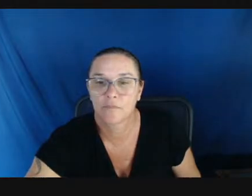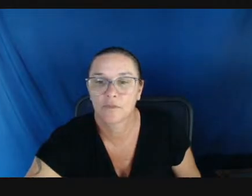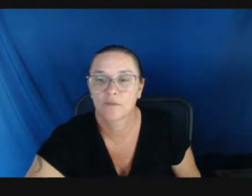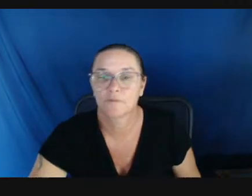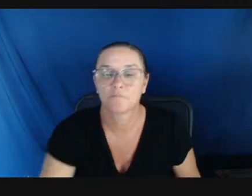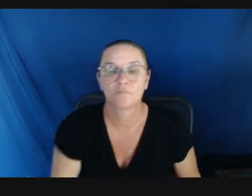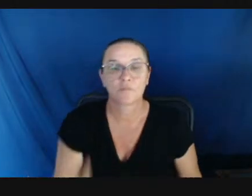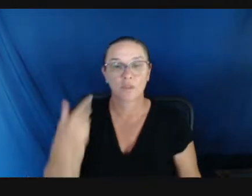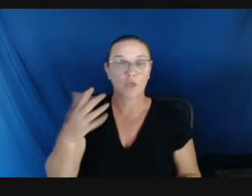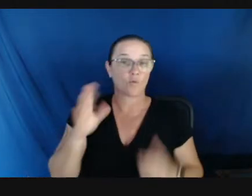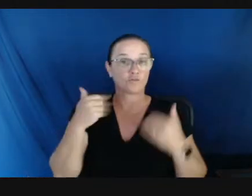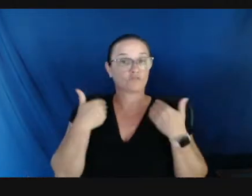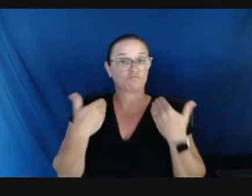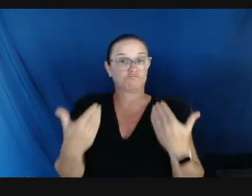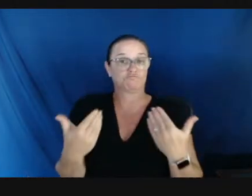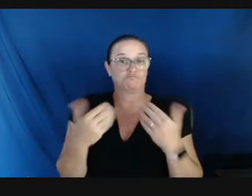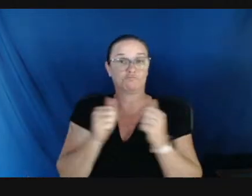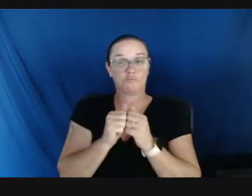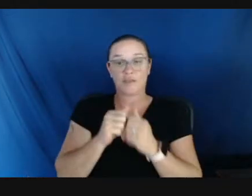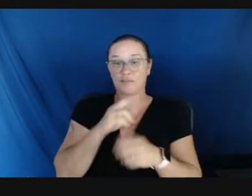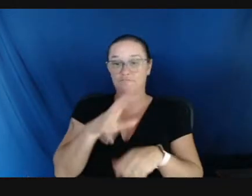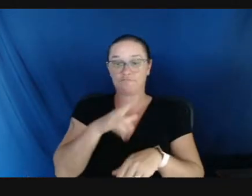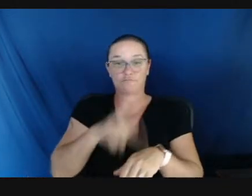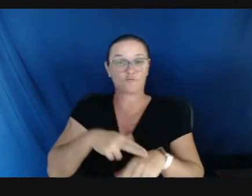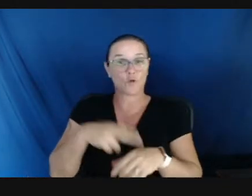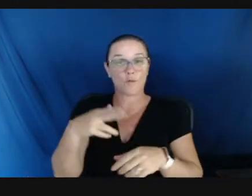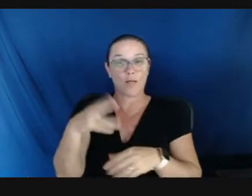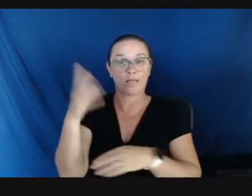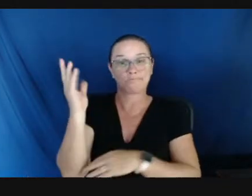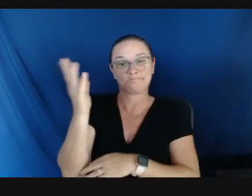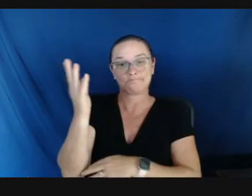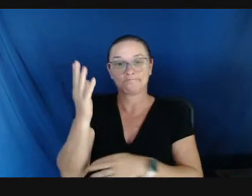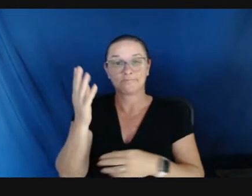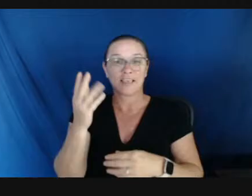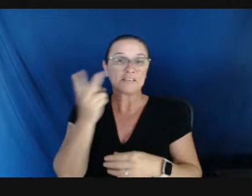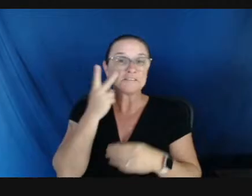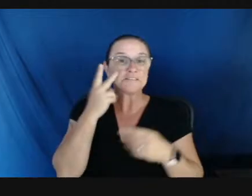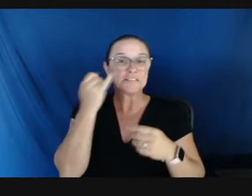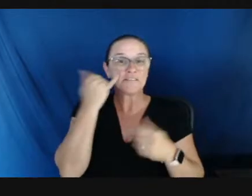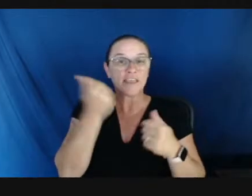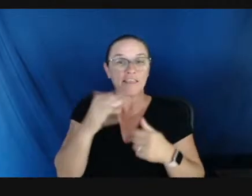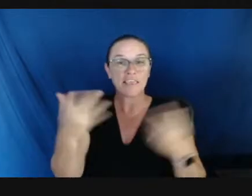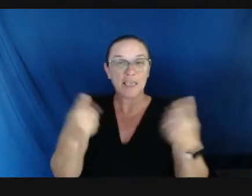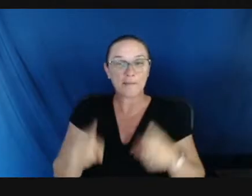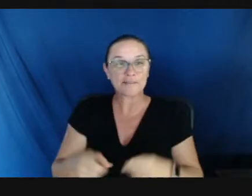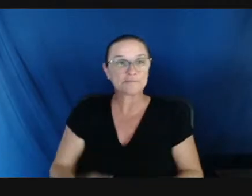Dane? Yep, I think so. That's it. All right.